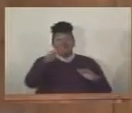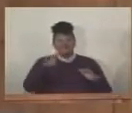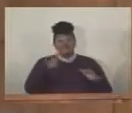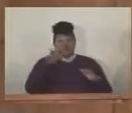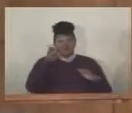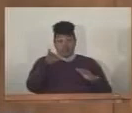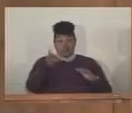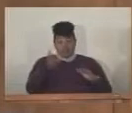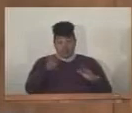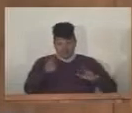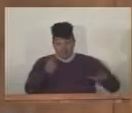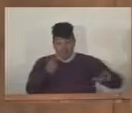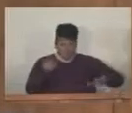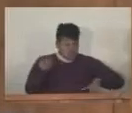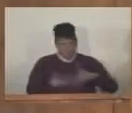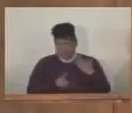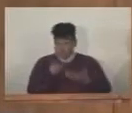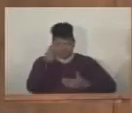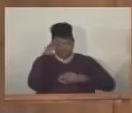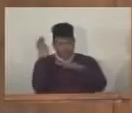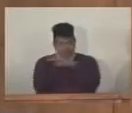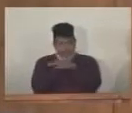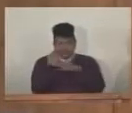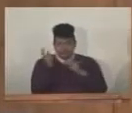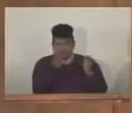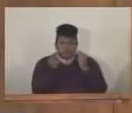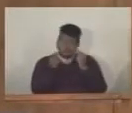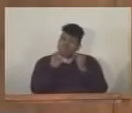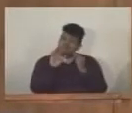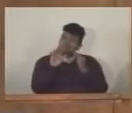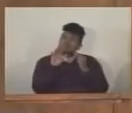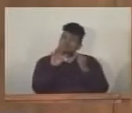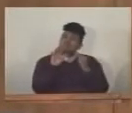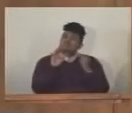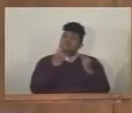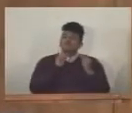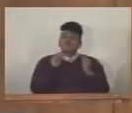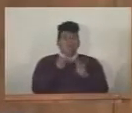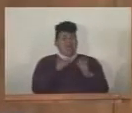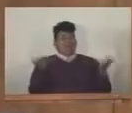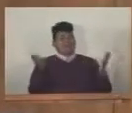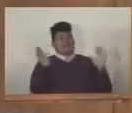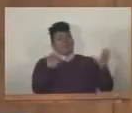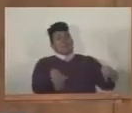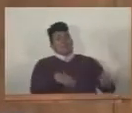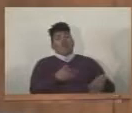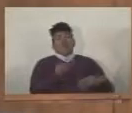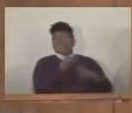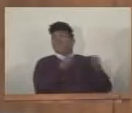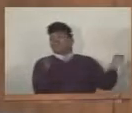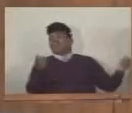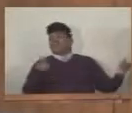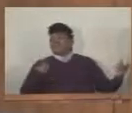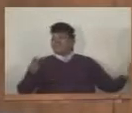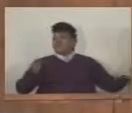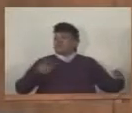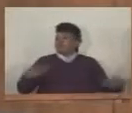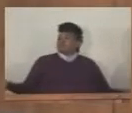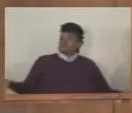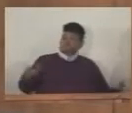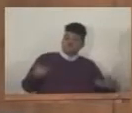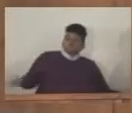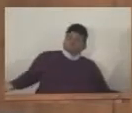do. Yes, they lead on policy, they lead on strategy. However, there has to